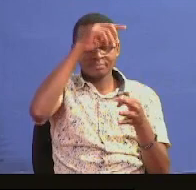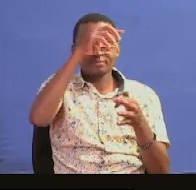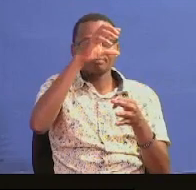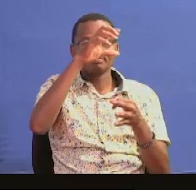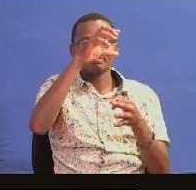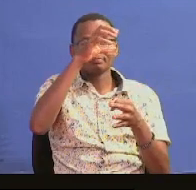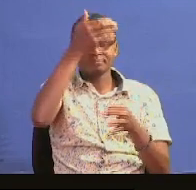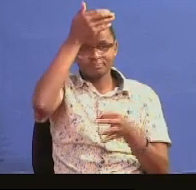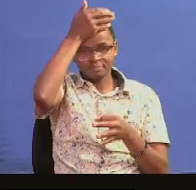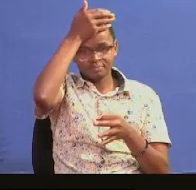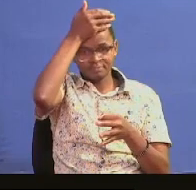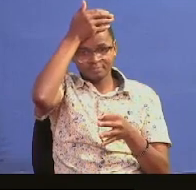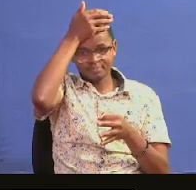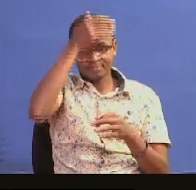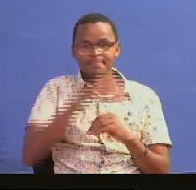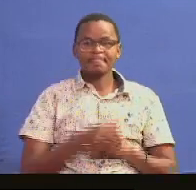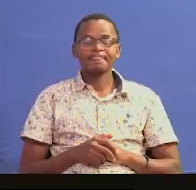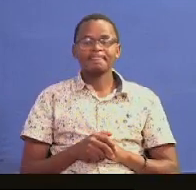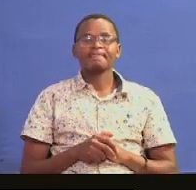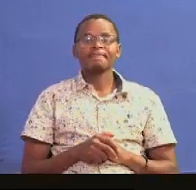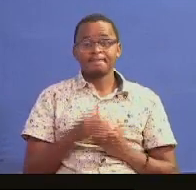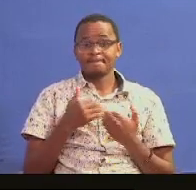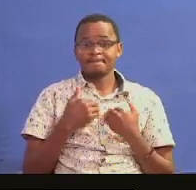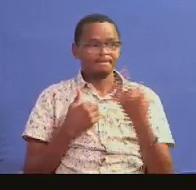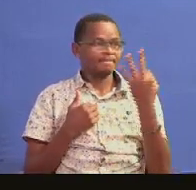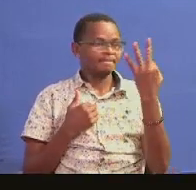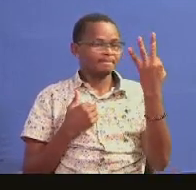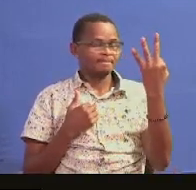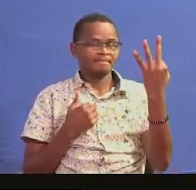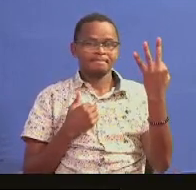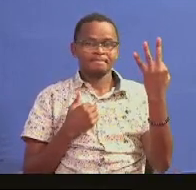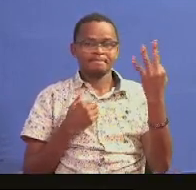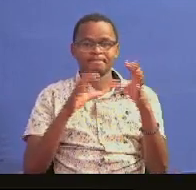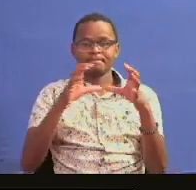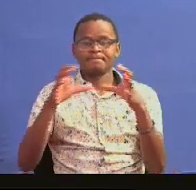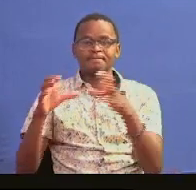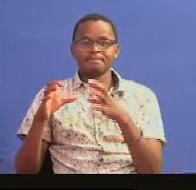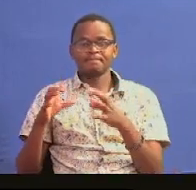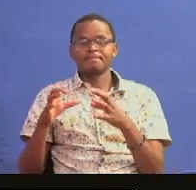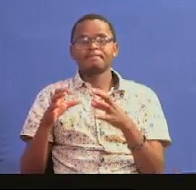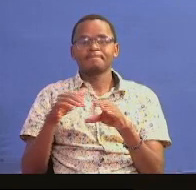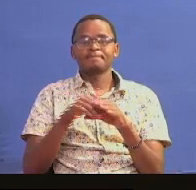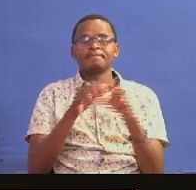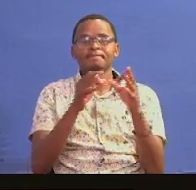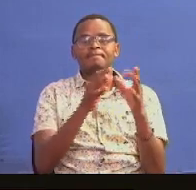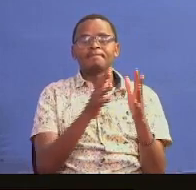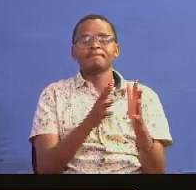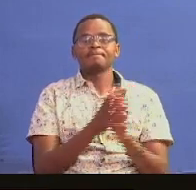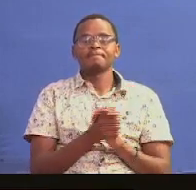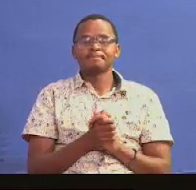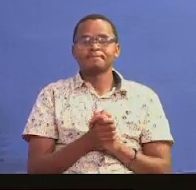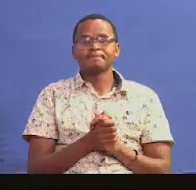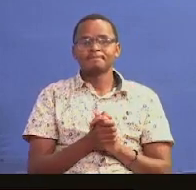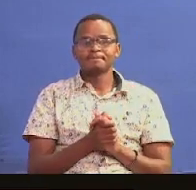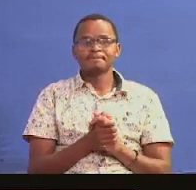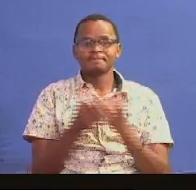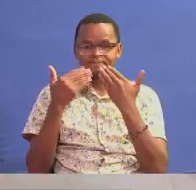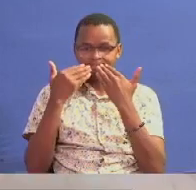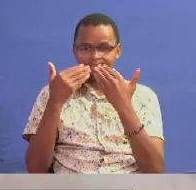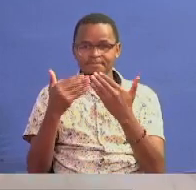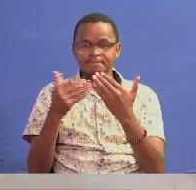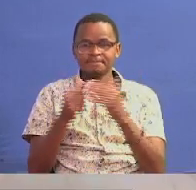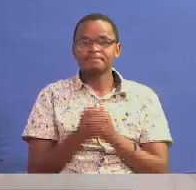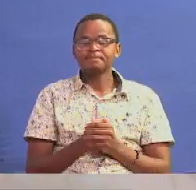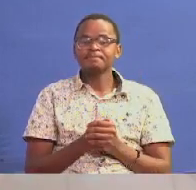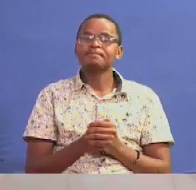diploma nurse, a degree nurse. So you have 3 categories of entry to become a nursing officer. All right, thank you